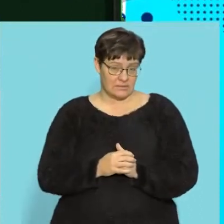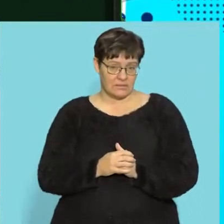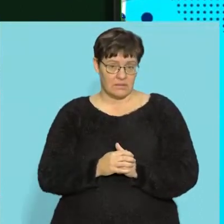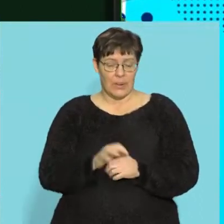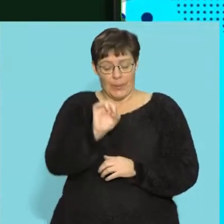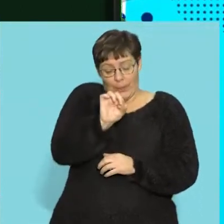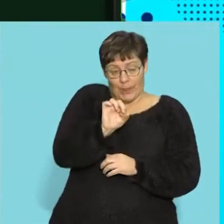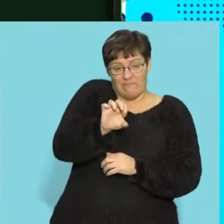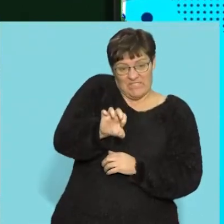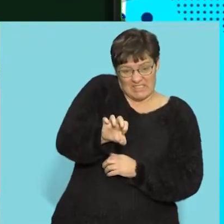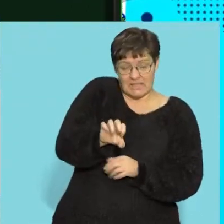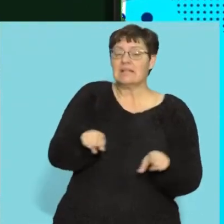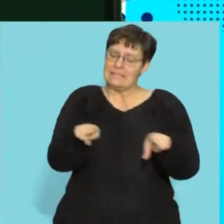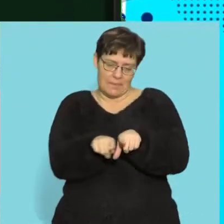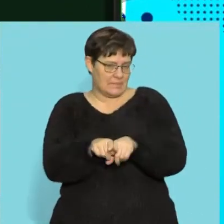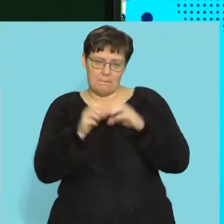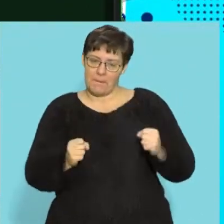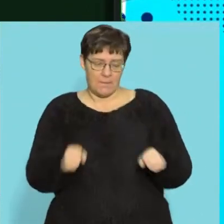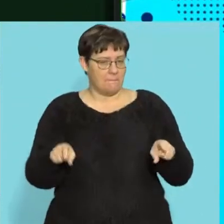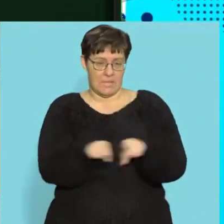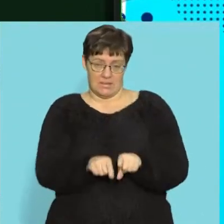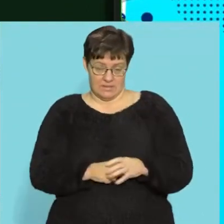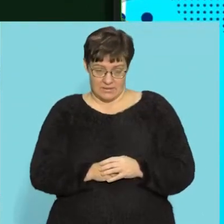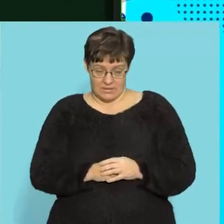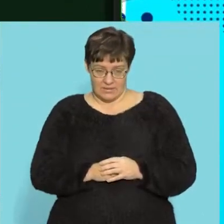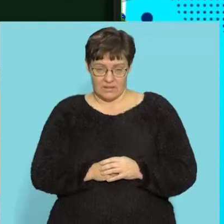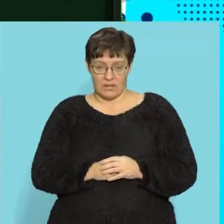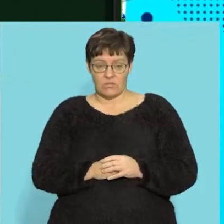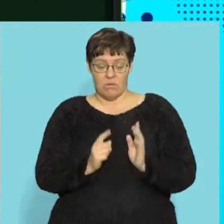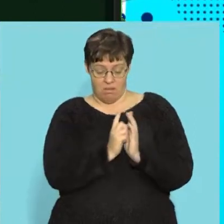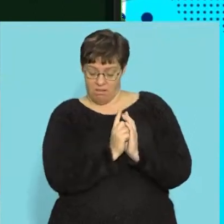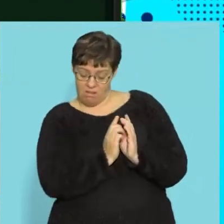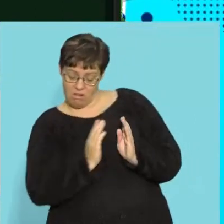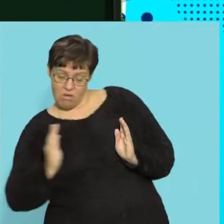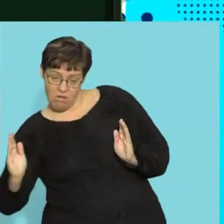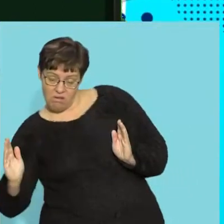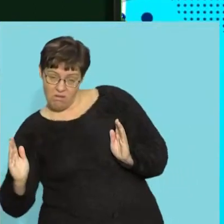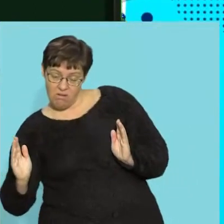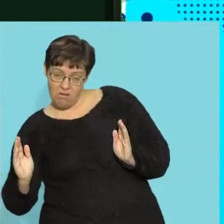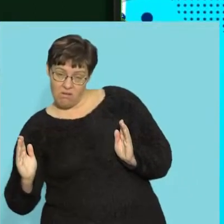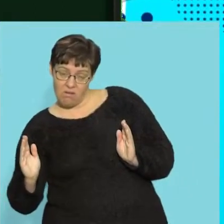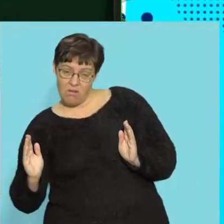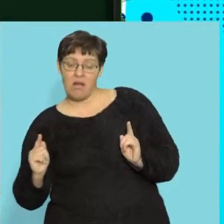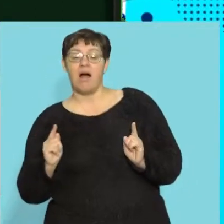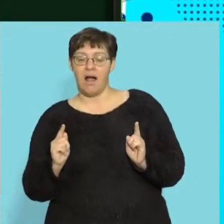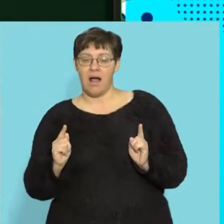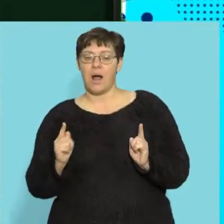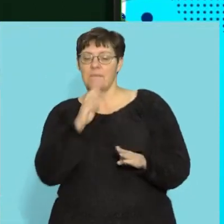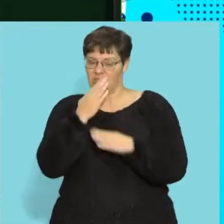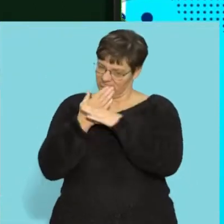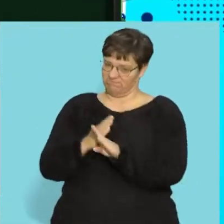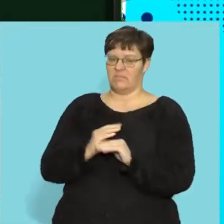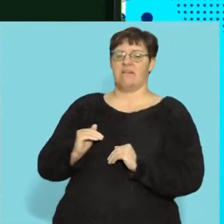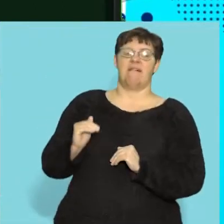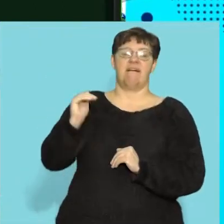same diameter. It is directly proportional to the resistance, meaning the longer the piece of conducting